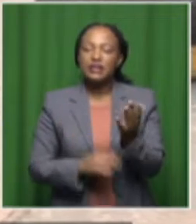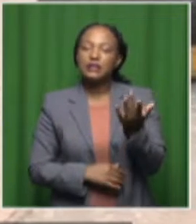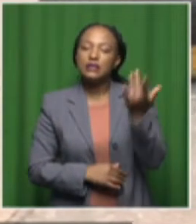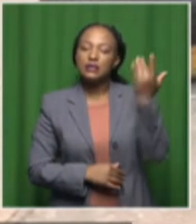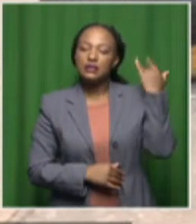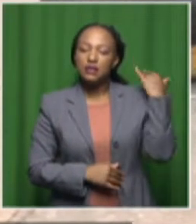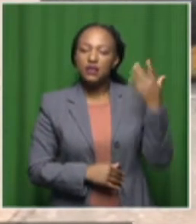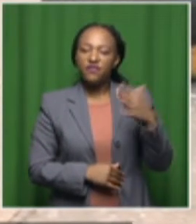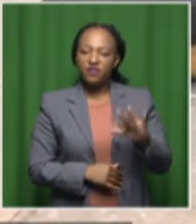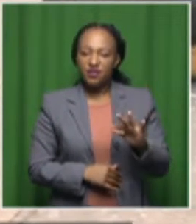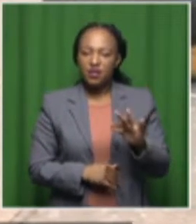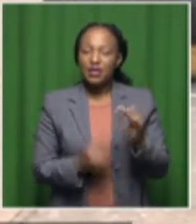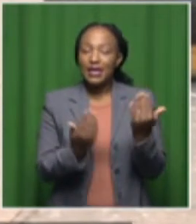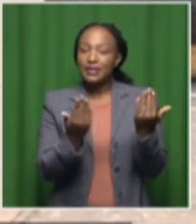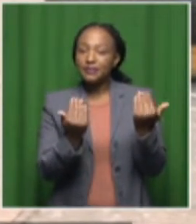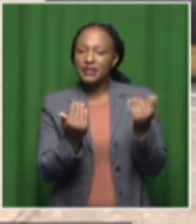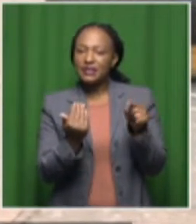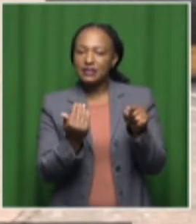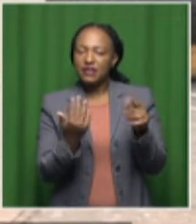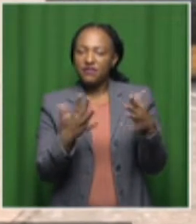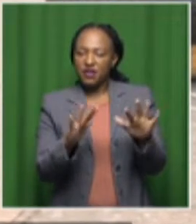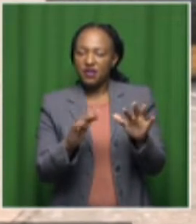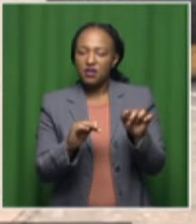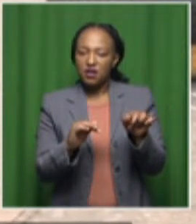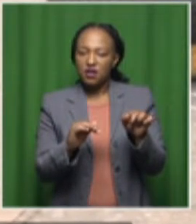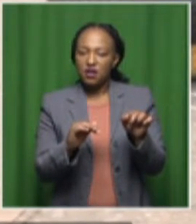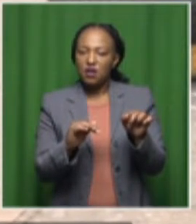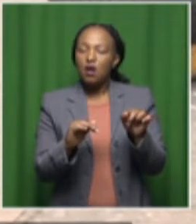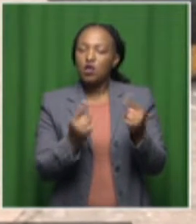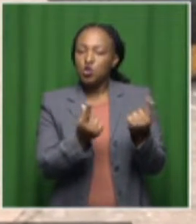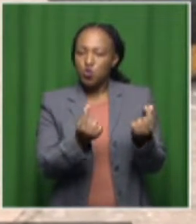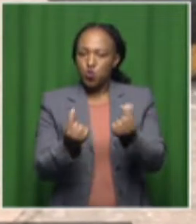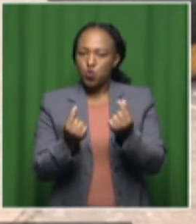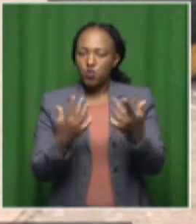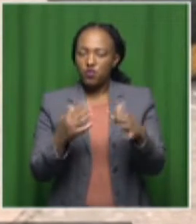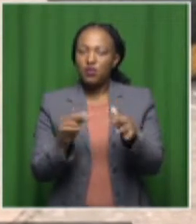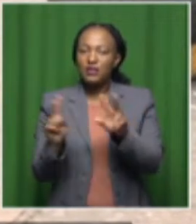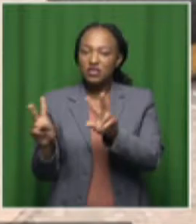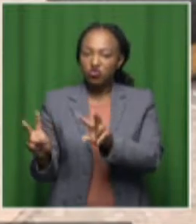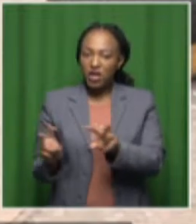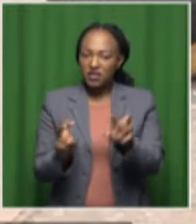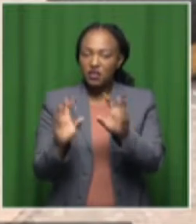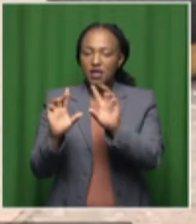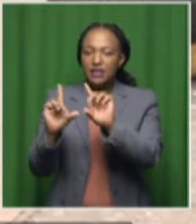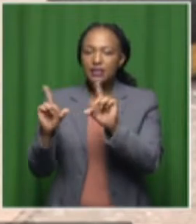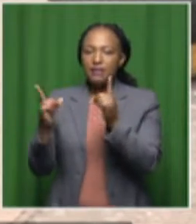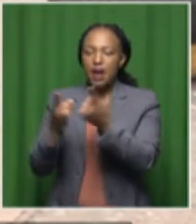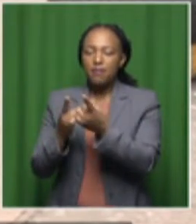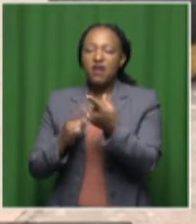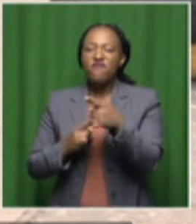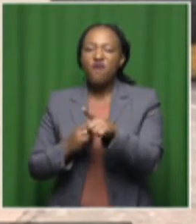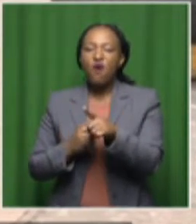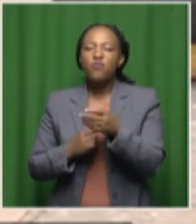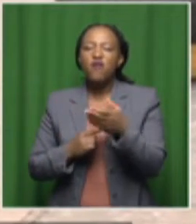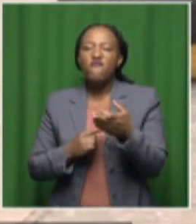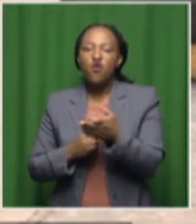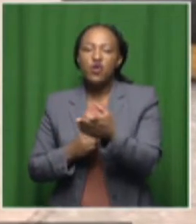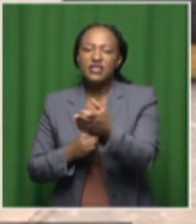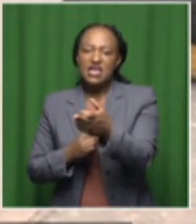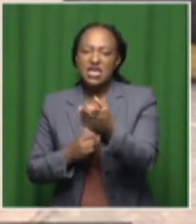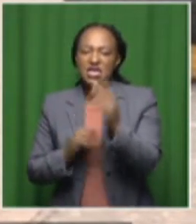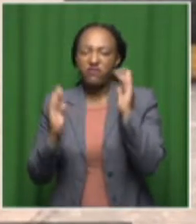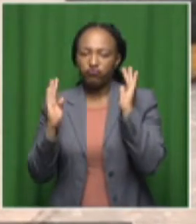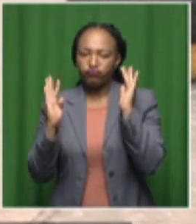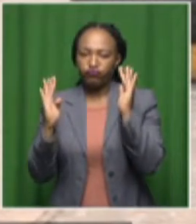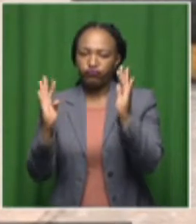that polar expeditions, etc., and it was then transferred from the Department of Forestry and Fisheries to SAMSA, that's the